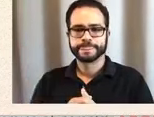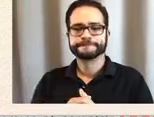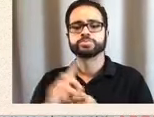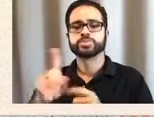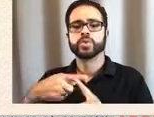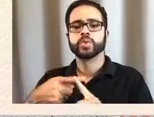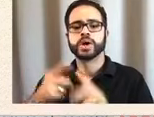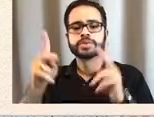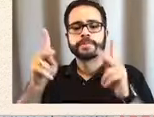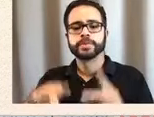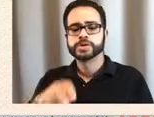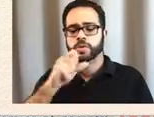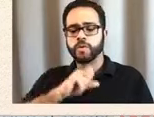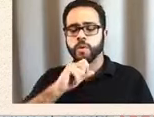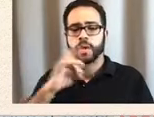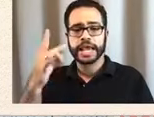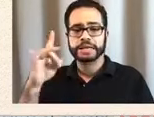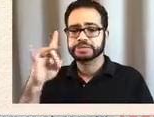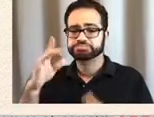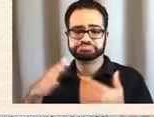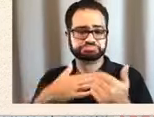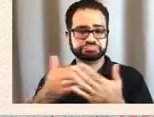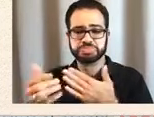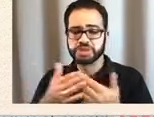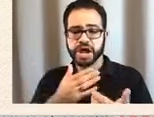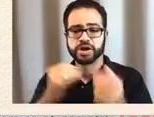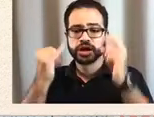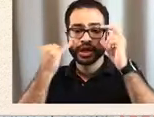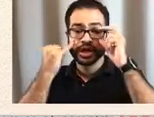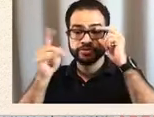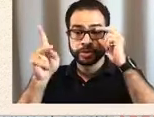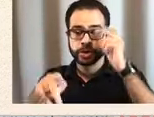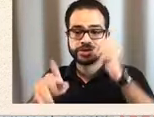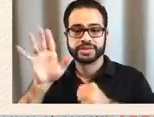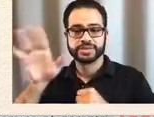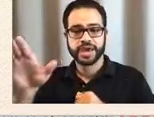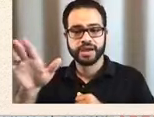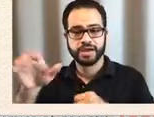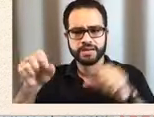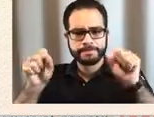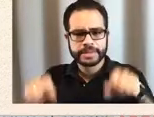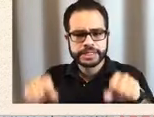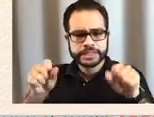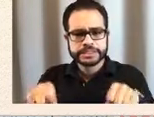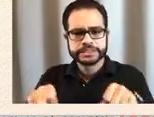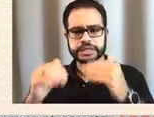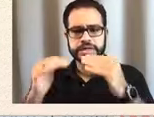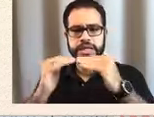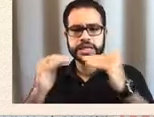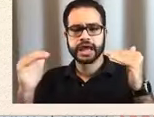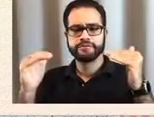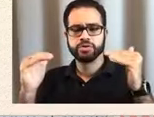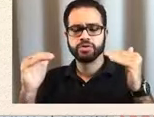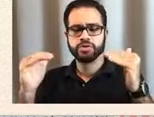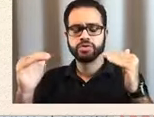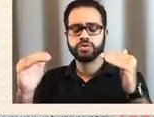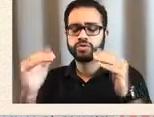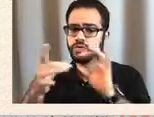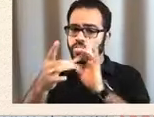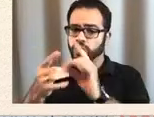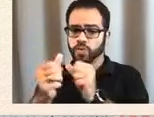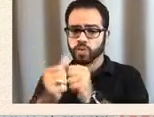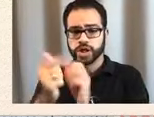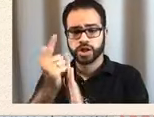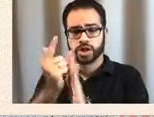18, regardless of the person's capacity level or ability level, in the eyes of the law, that person is considered